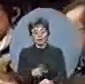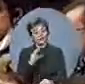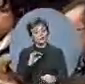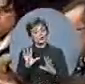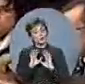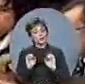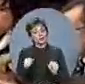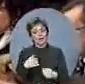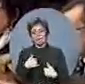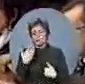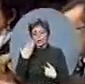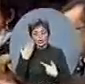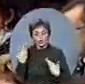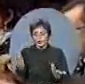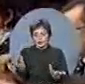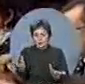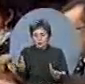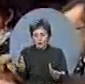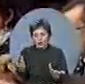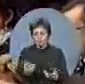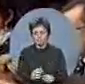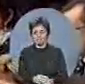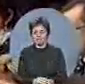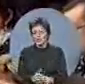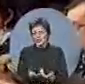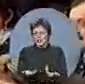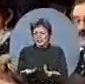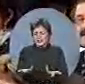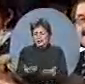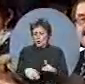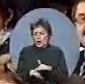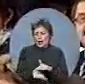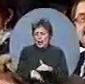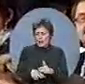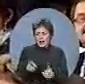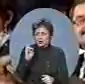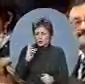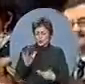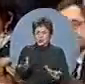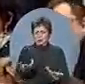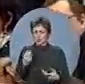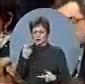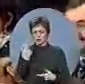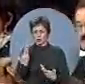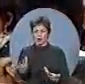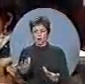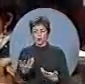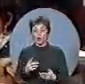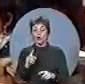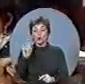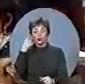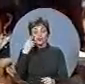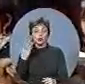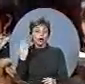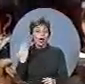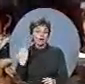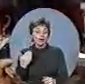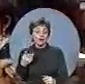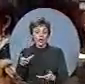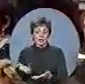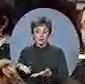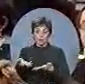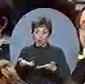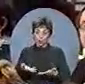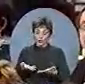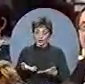basis on which that kind of argument was made. I can tell you that a proposal of the previous government was that the taxpayers of Canada